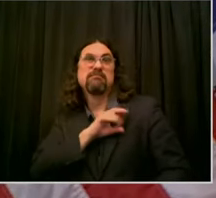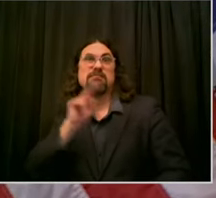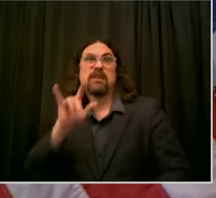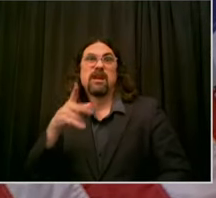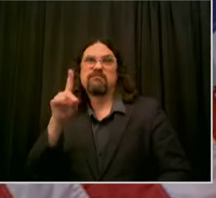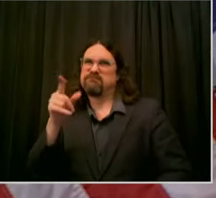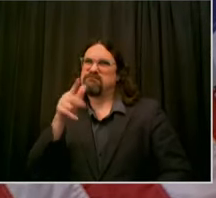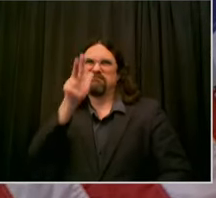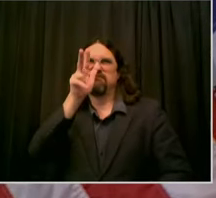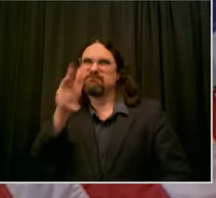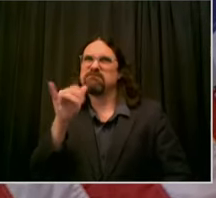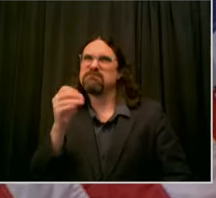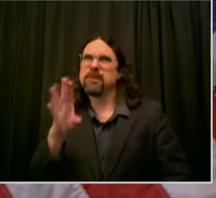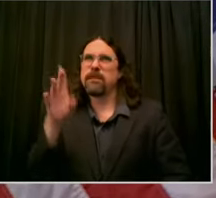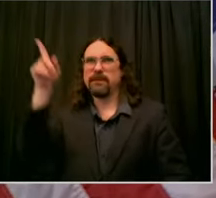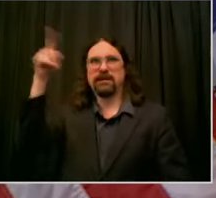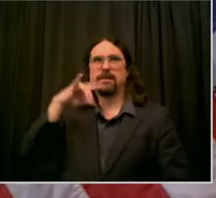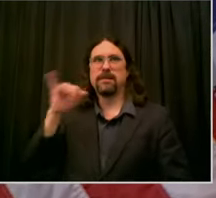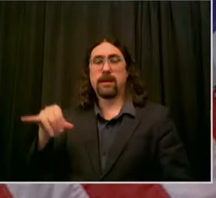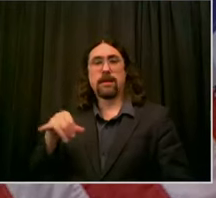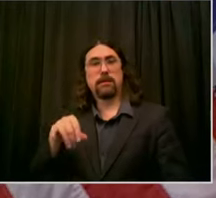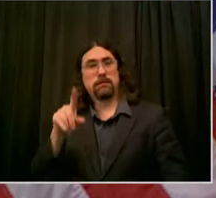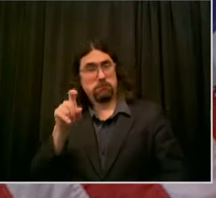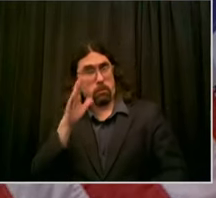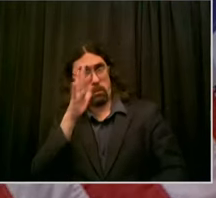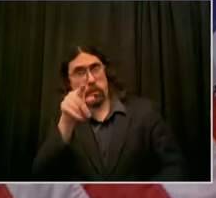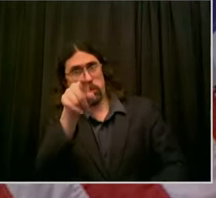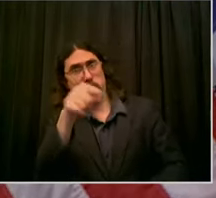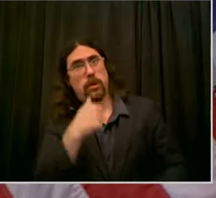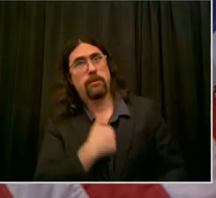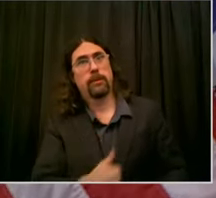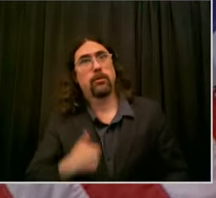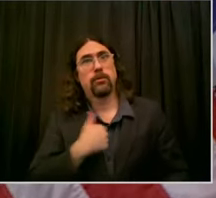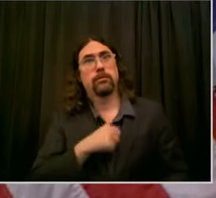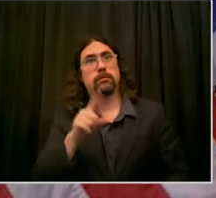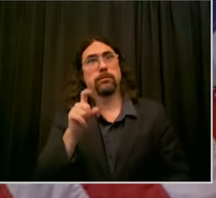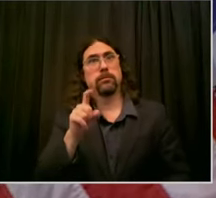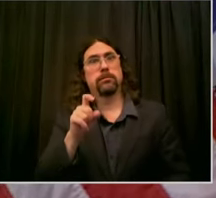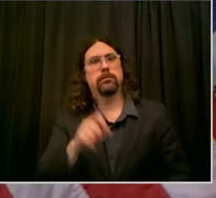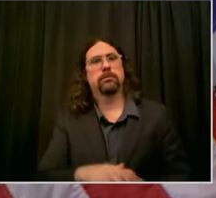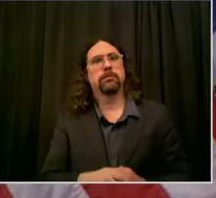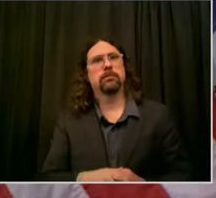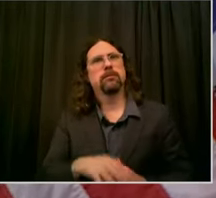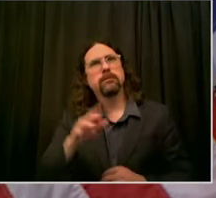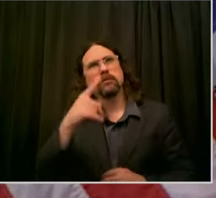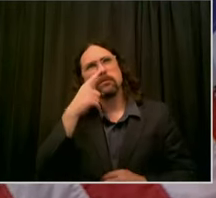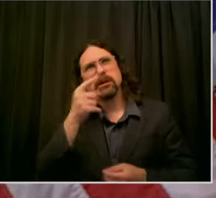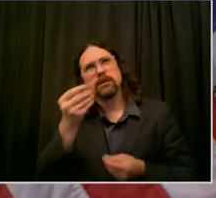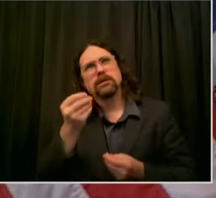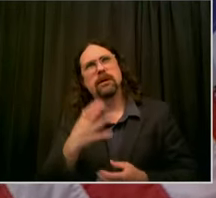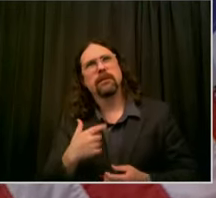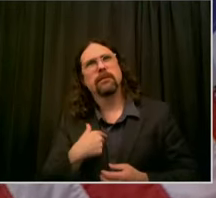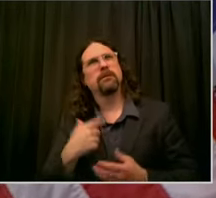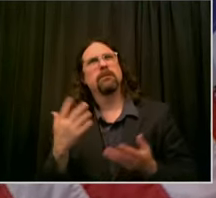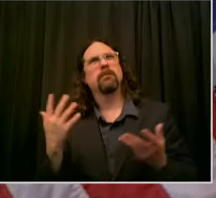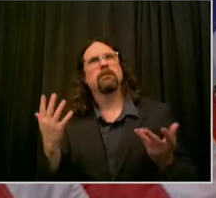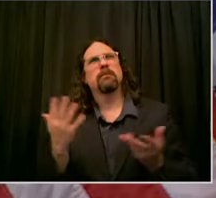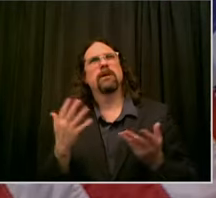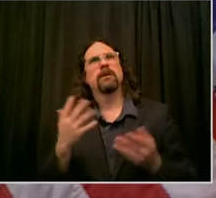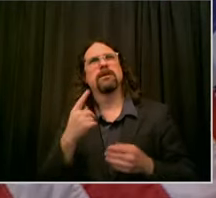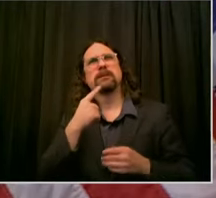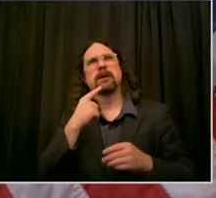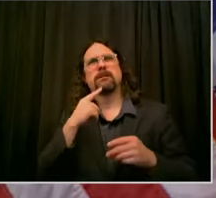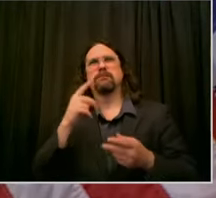publicly? Also, what would a good night tonight look like relative to the curfew? Thanks. Thank